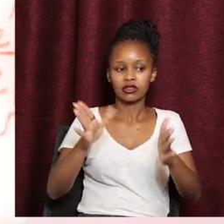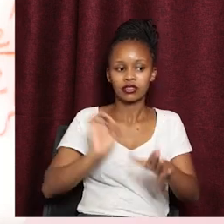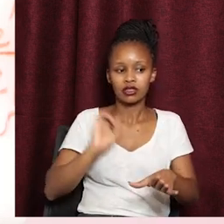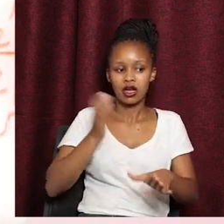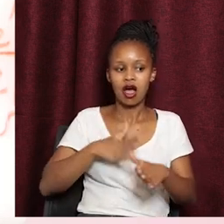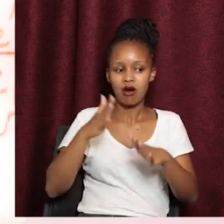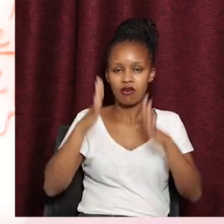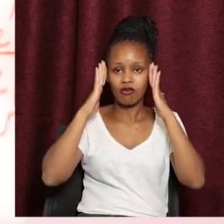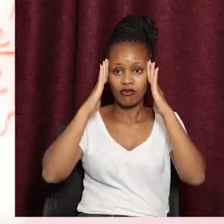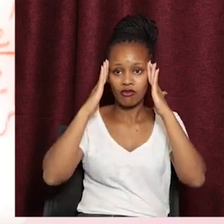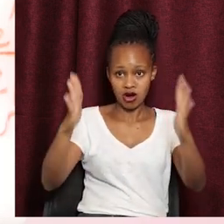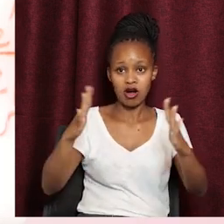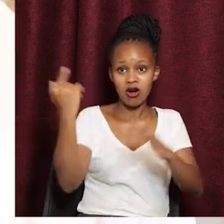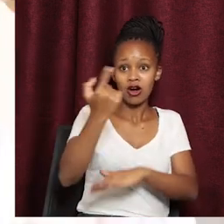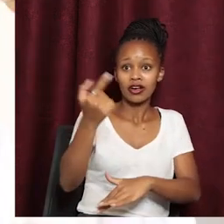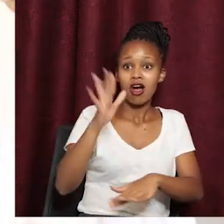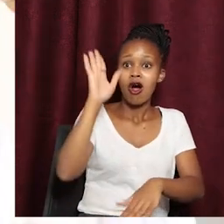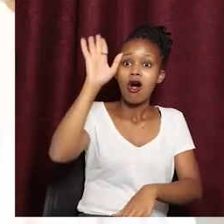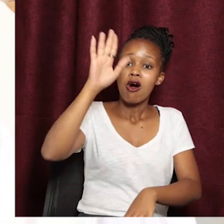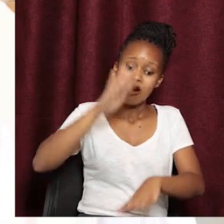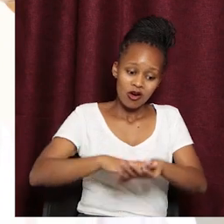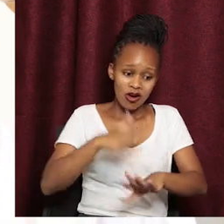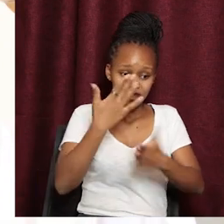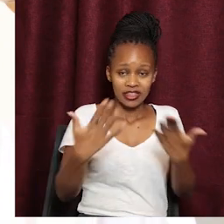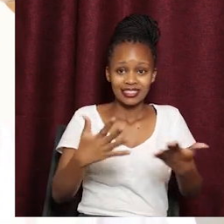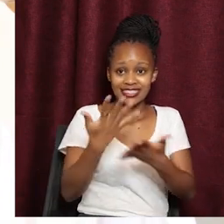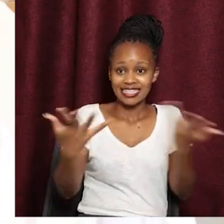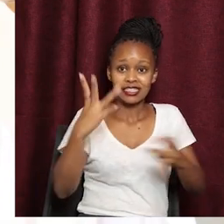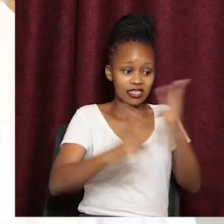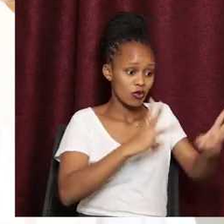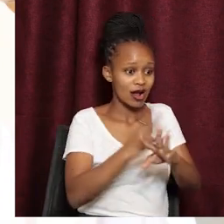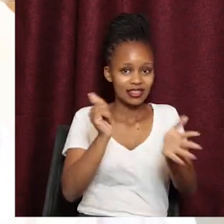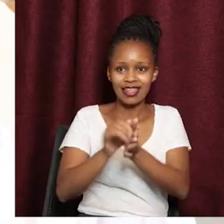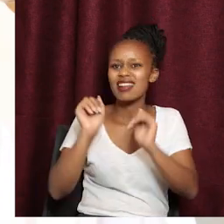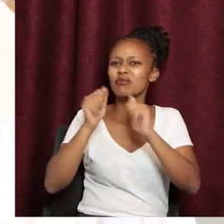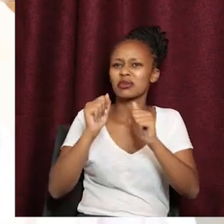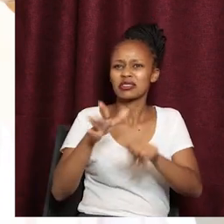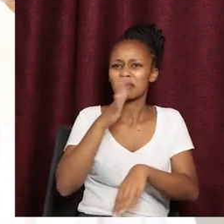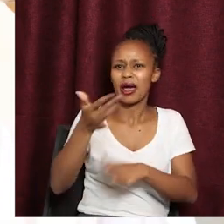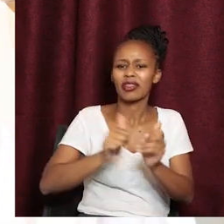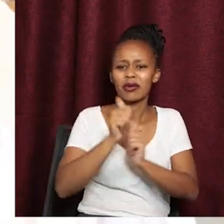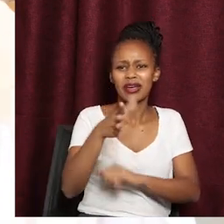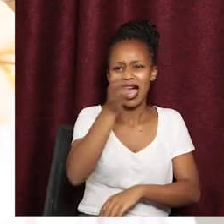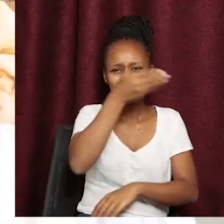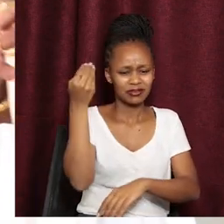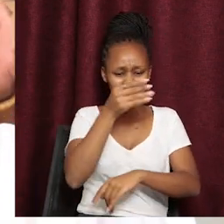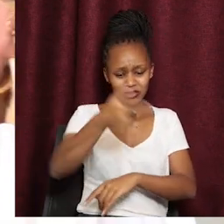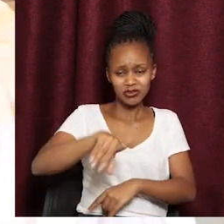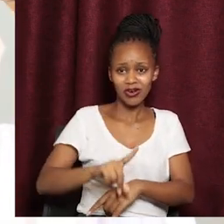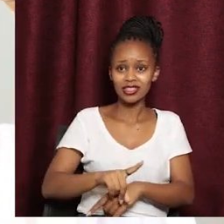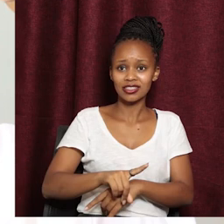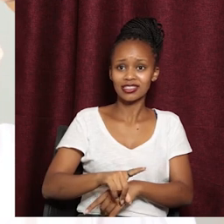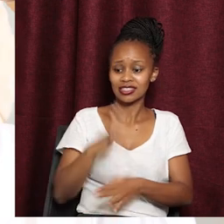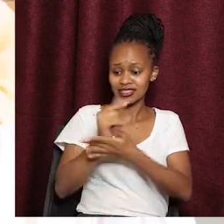only on this material world, which can be, by the way, a temptation. Sometimes we may get